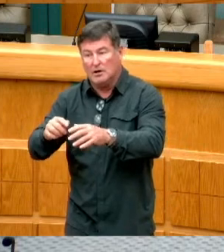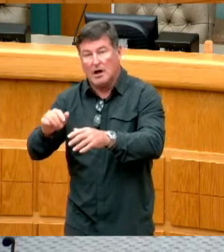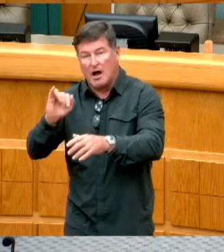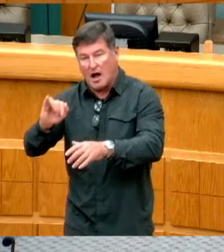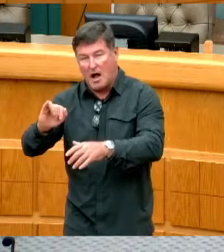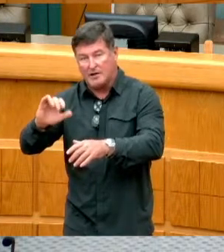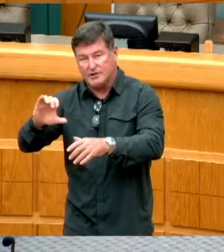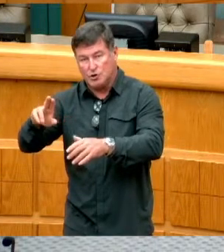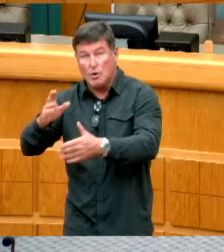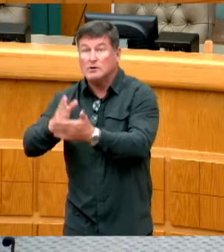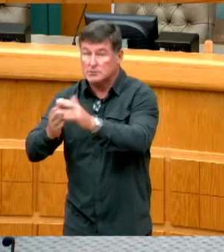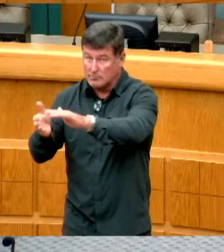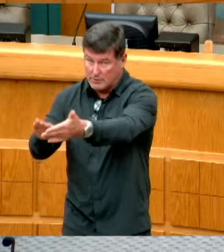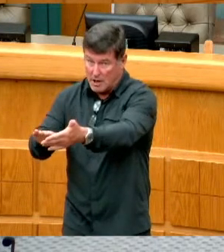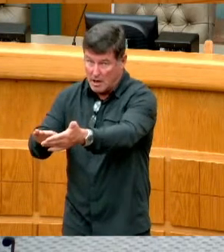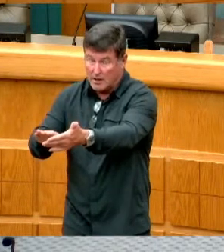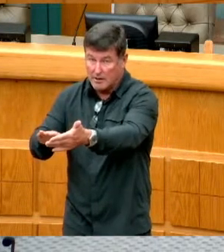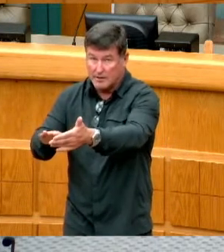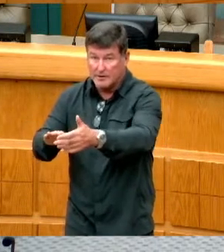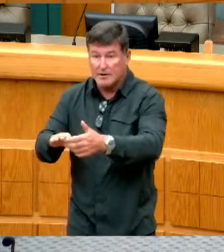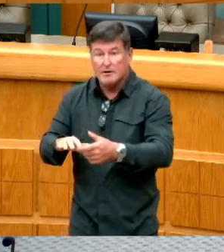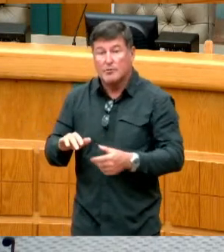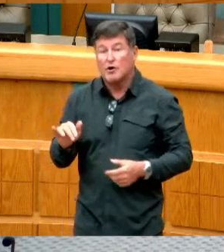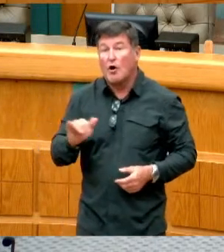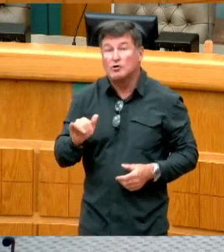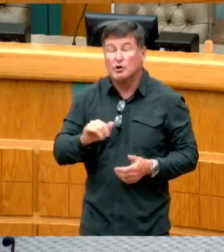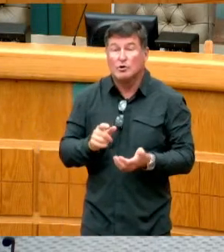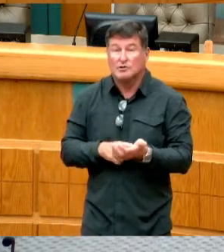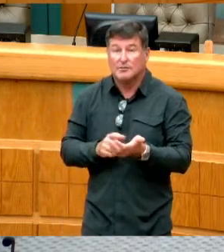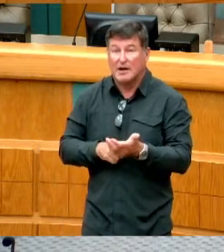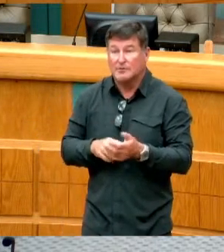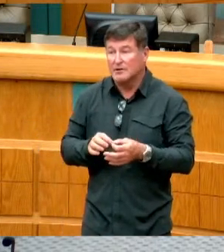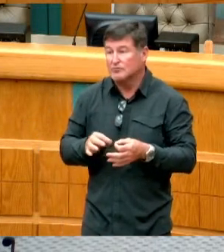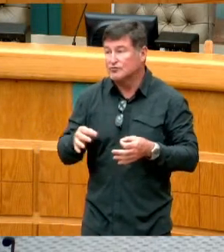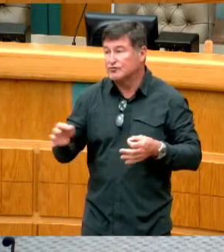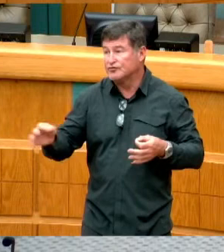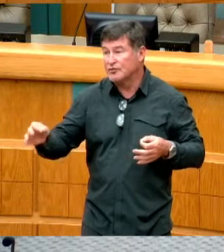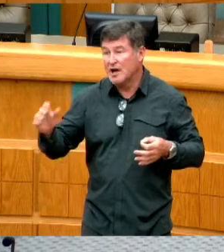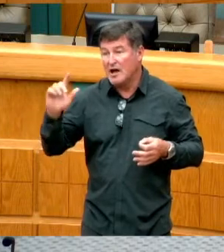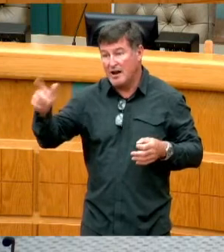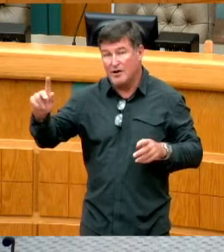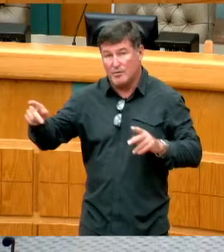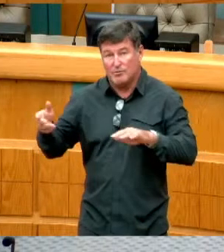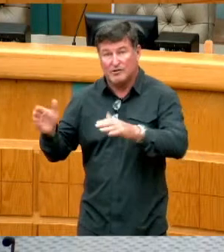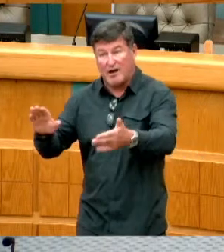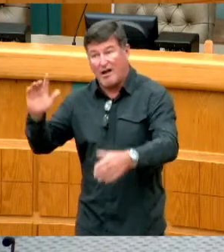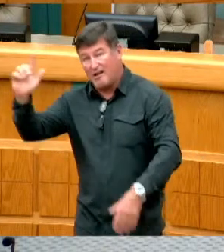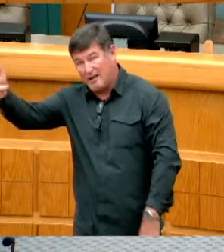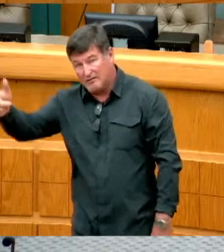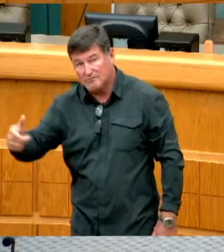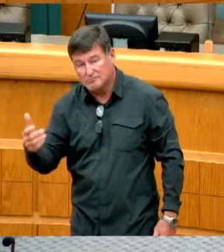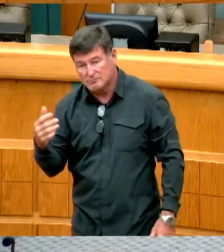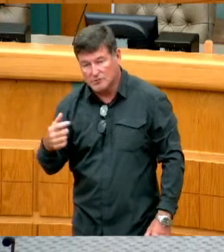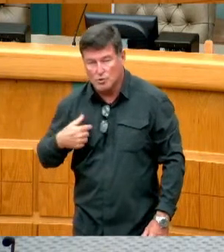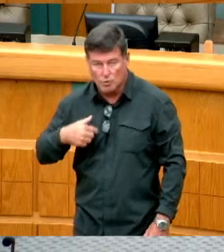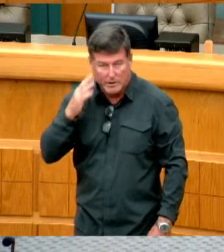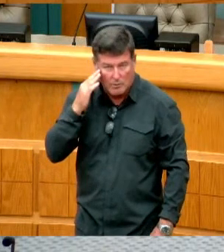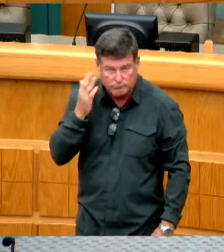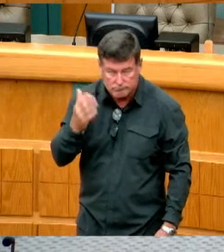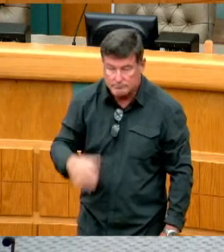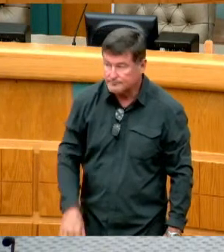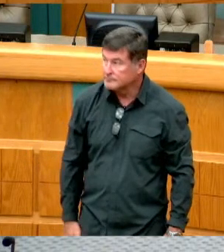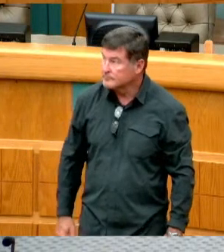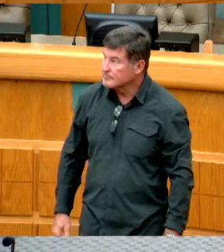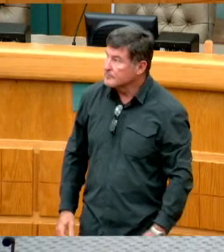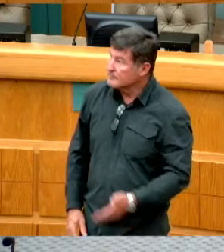disease, but we also know that there's a lag in the deaths. Next slide, please. So these are the deaths